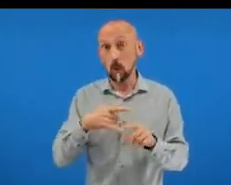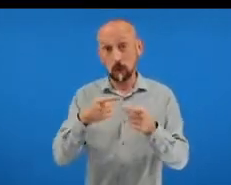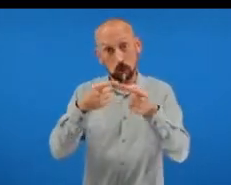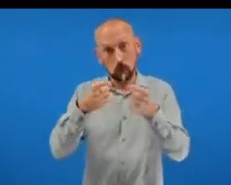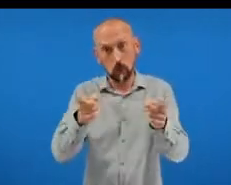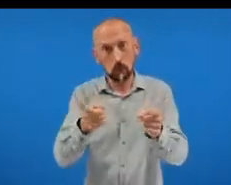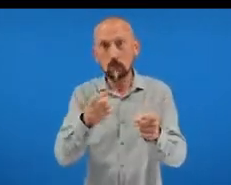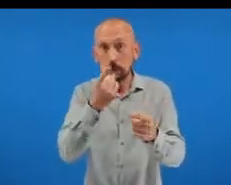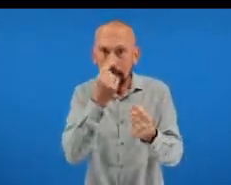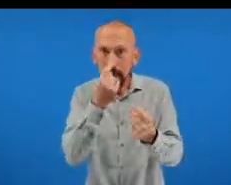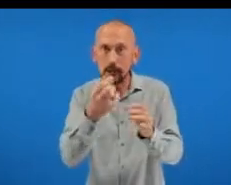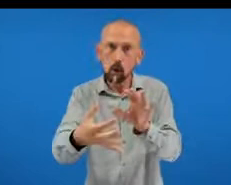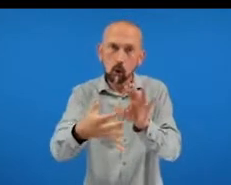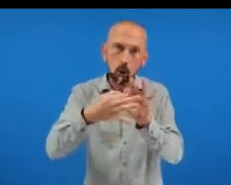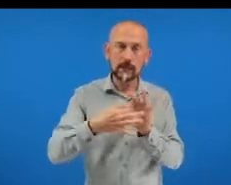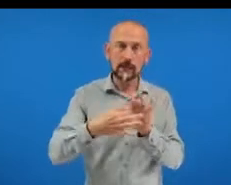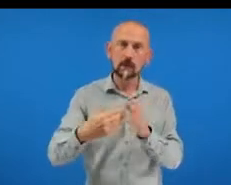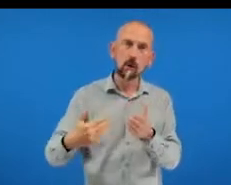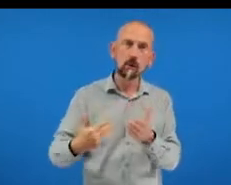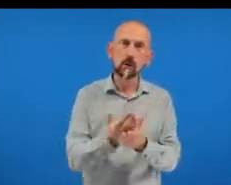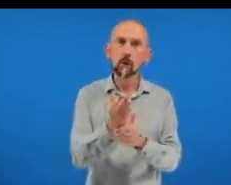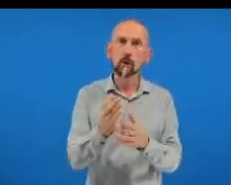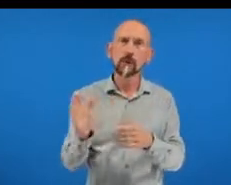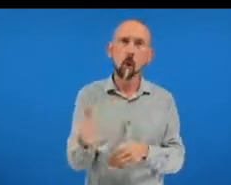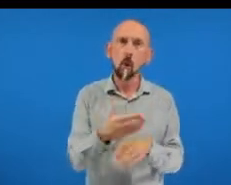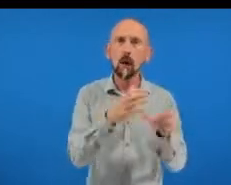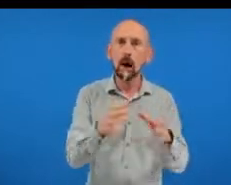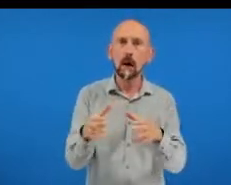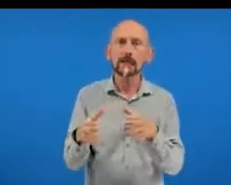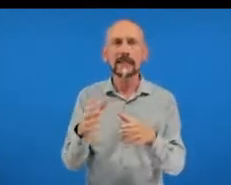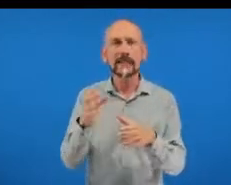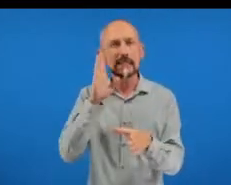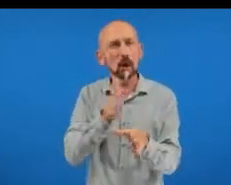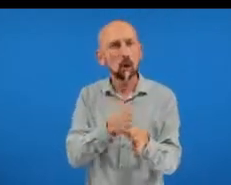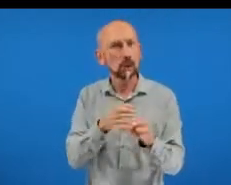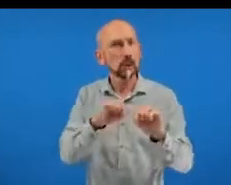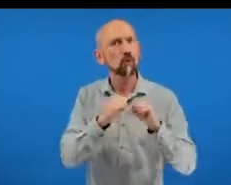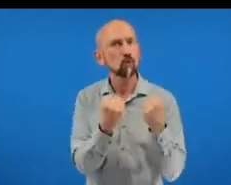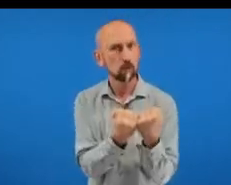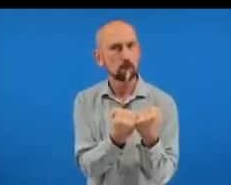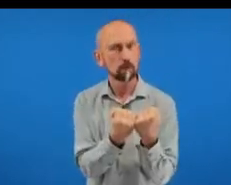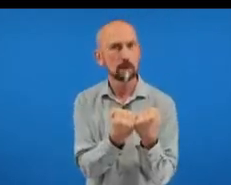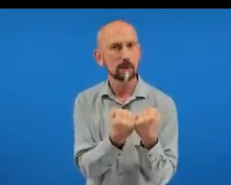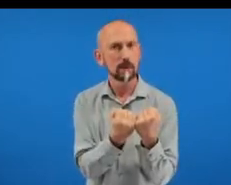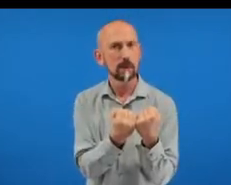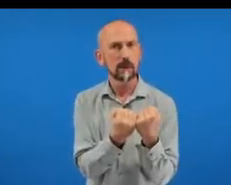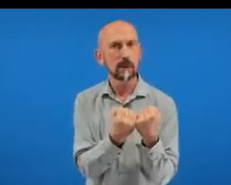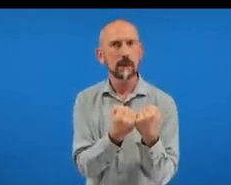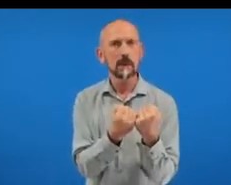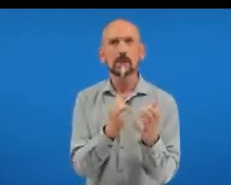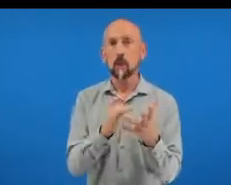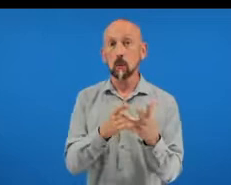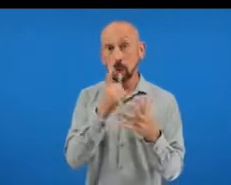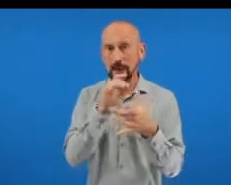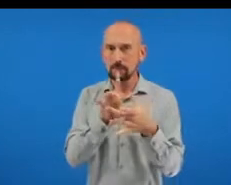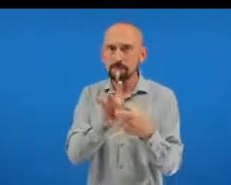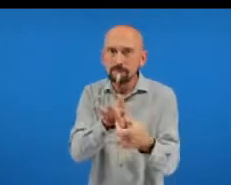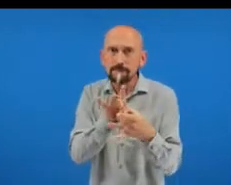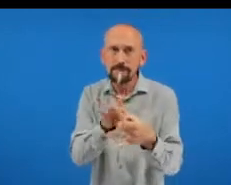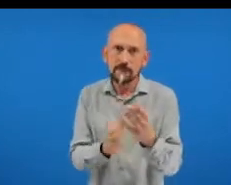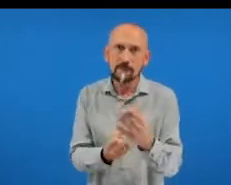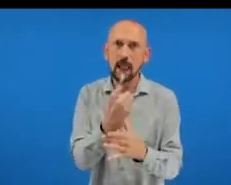me through the All Party Psychology group and make sure that you build links, because as I say,